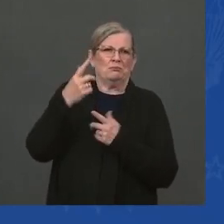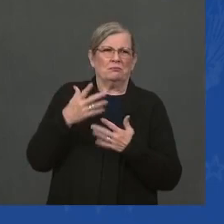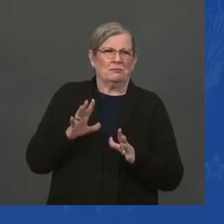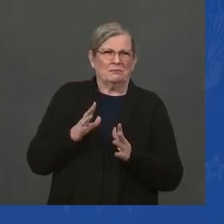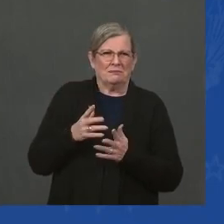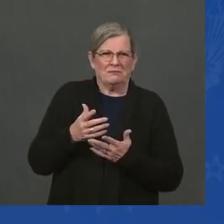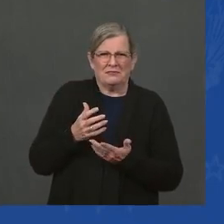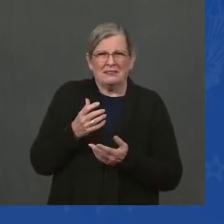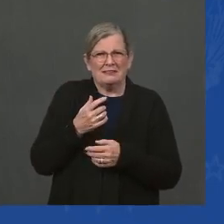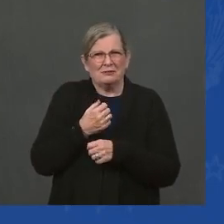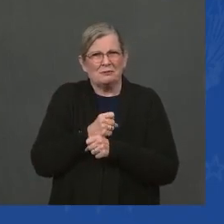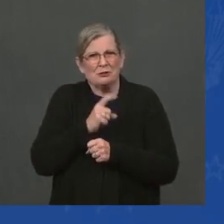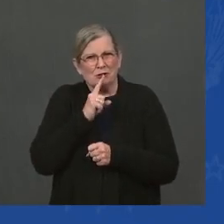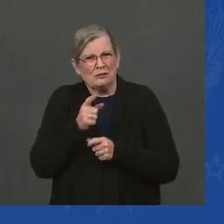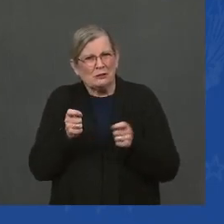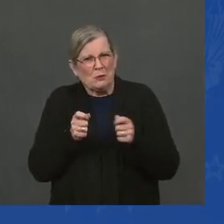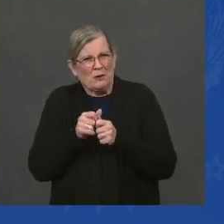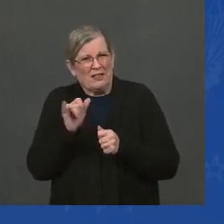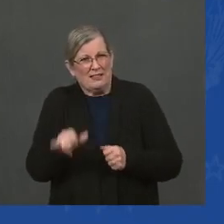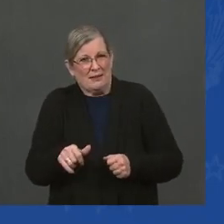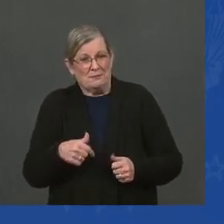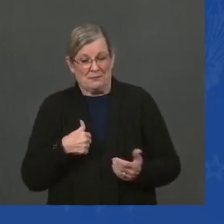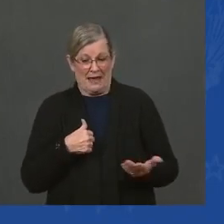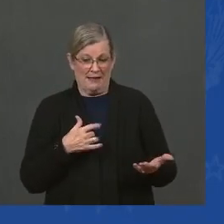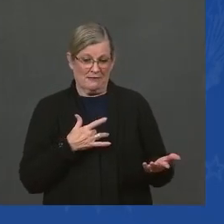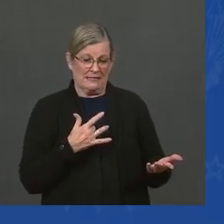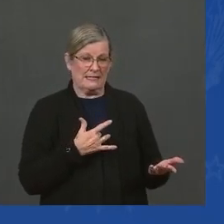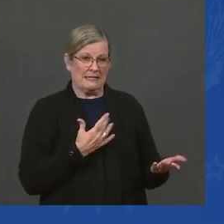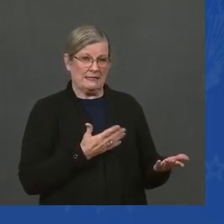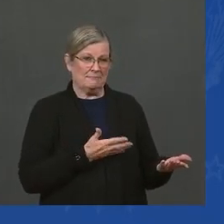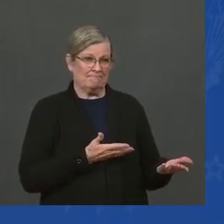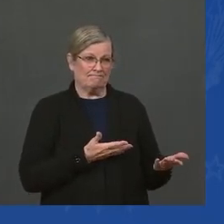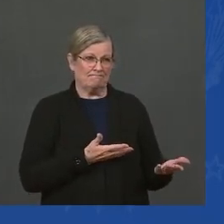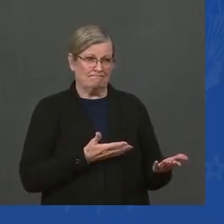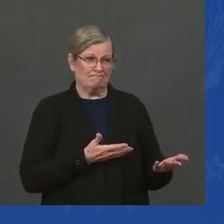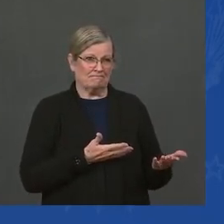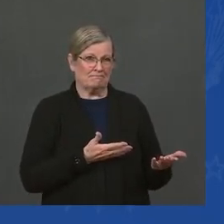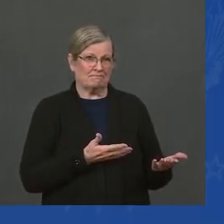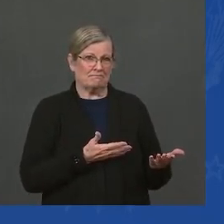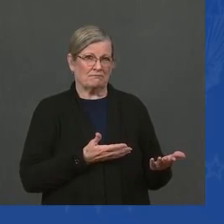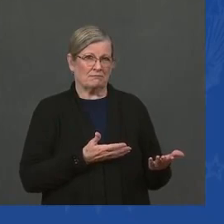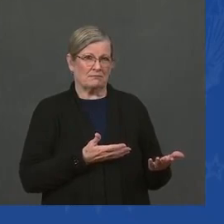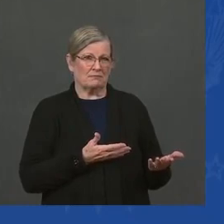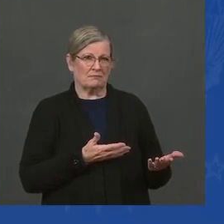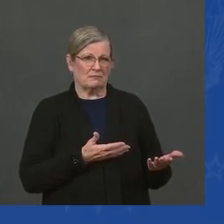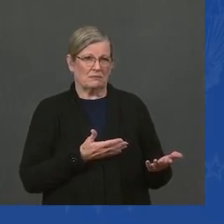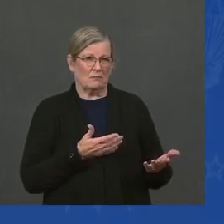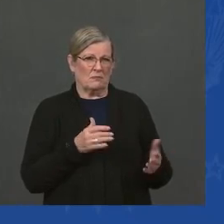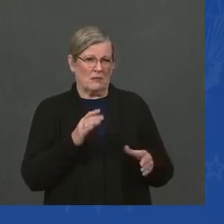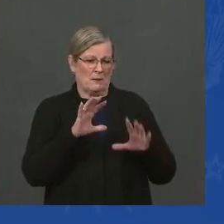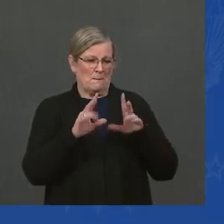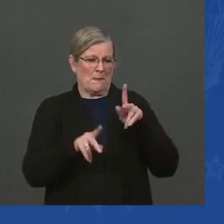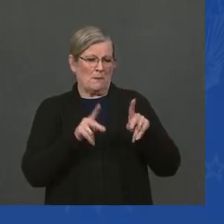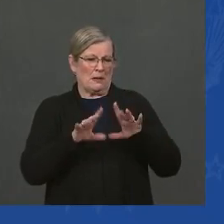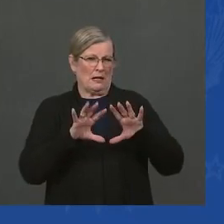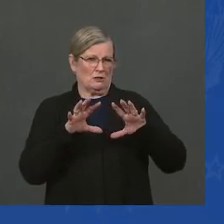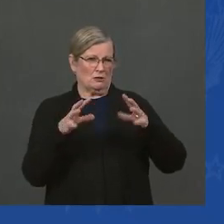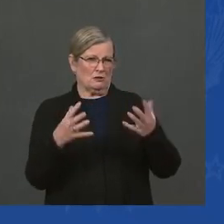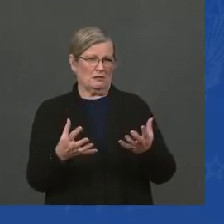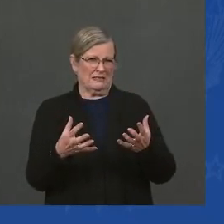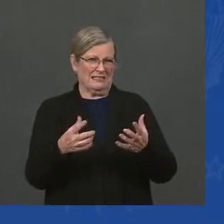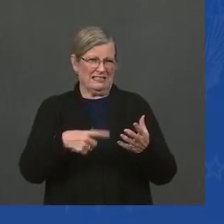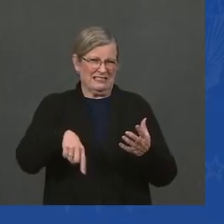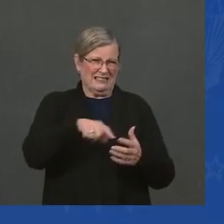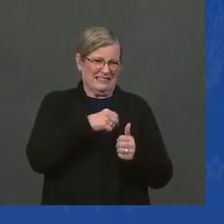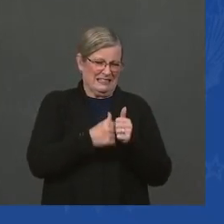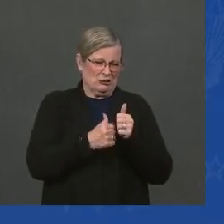is that the populations of each of our countries have a